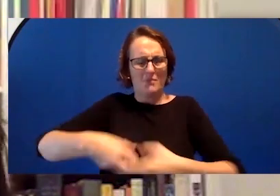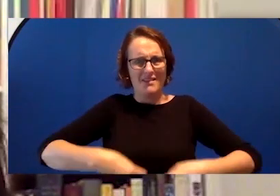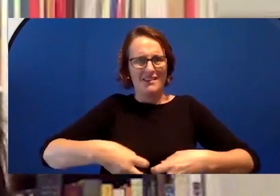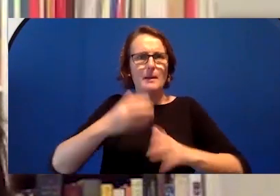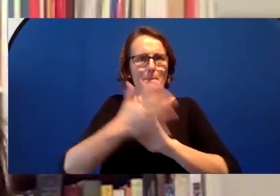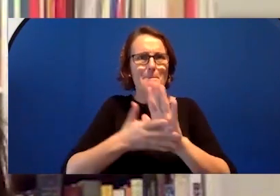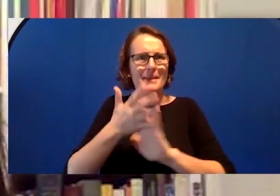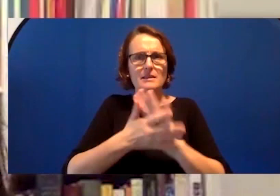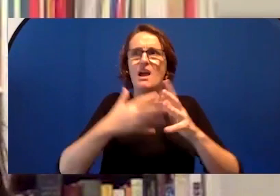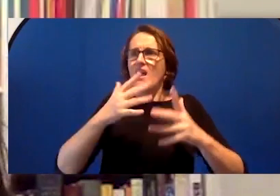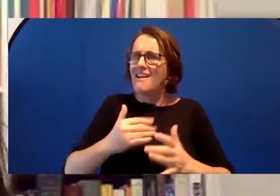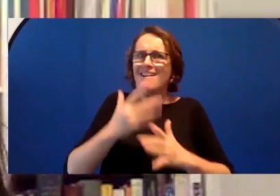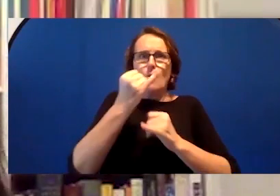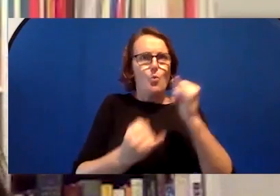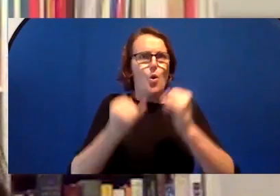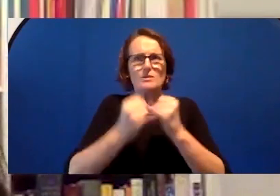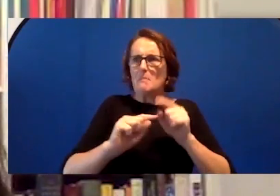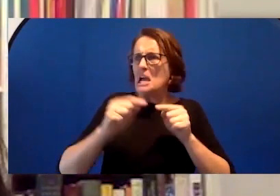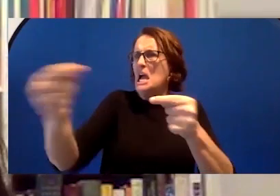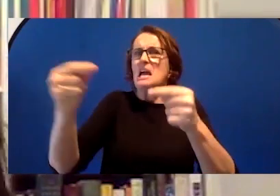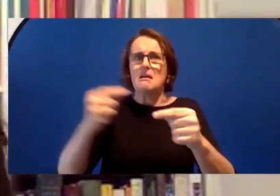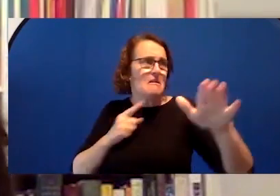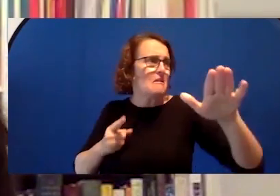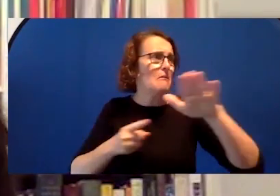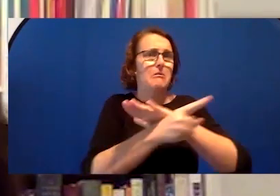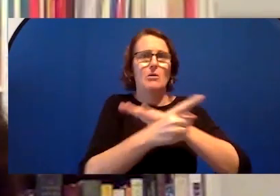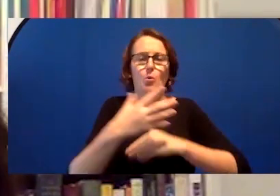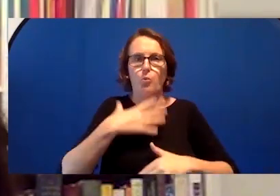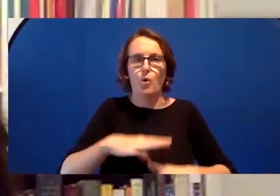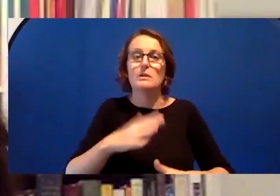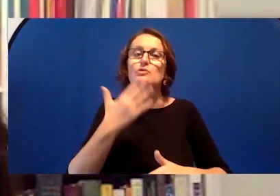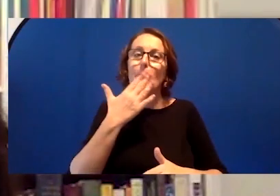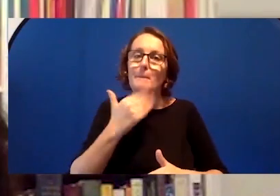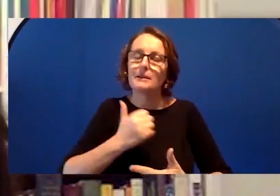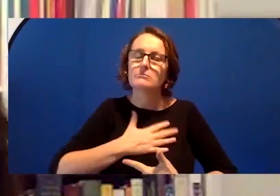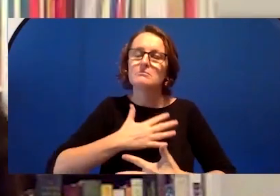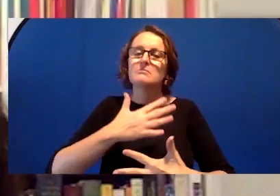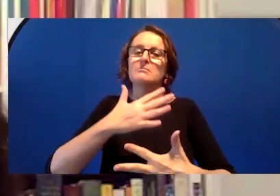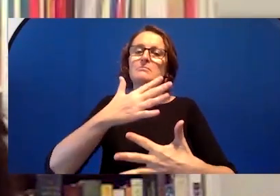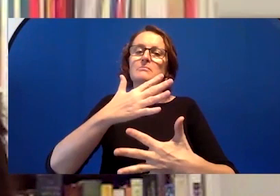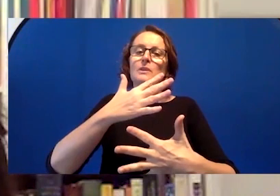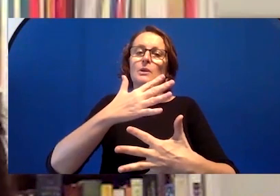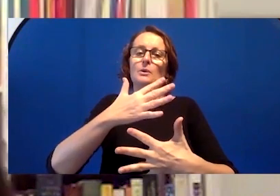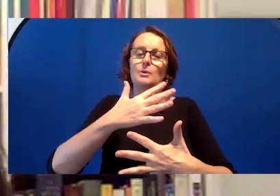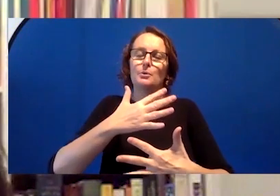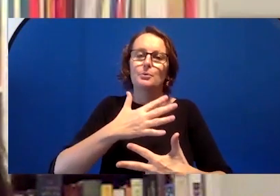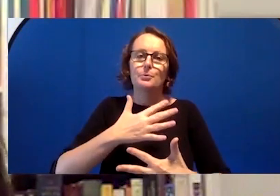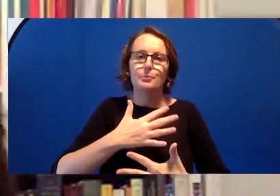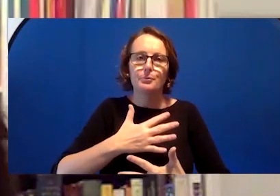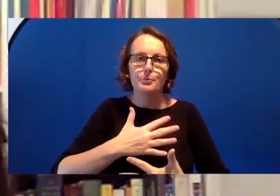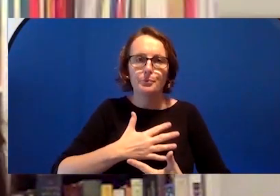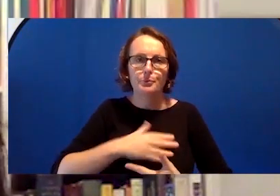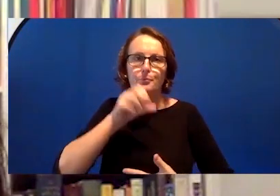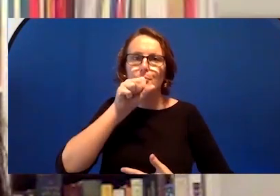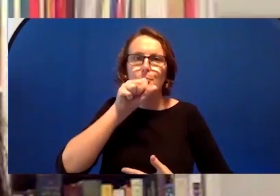flight response. So make sure you breathe out fully, particularly when you